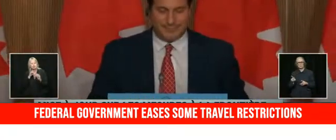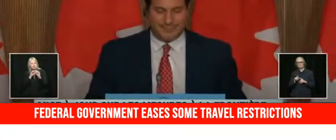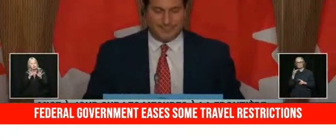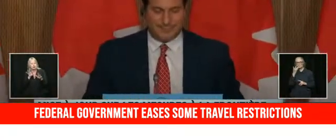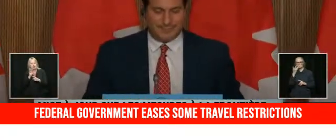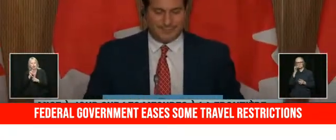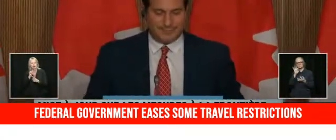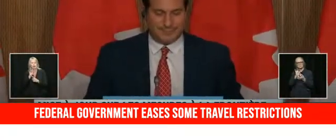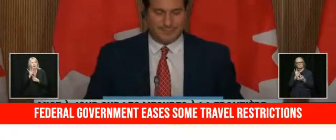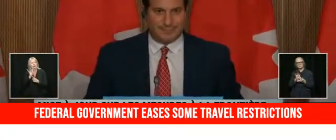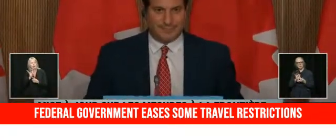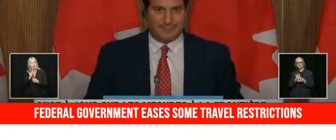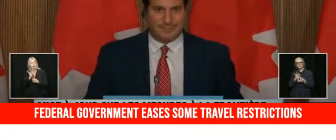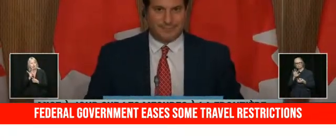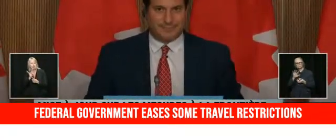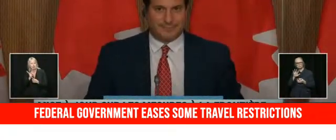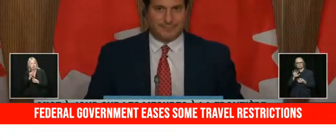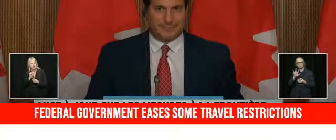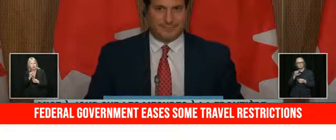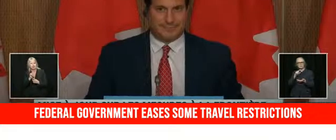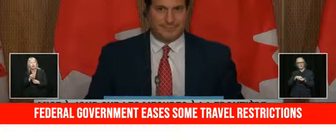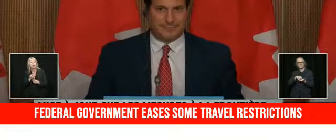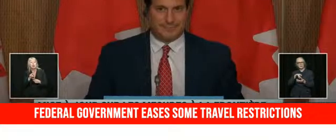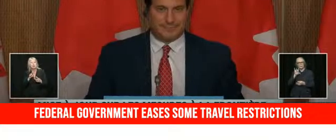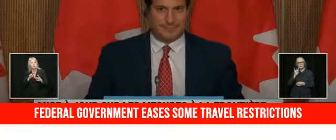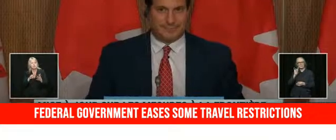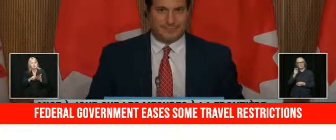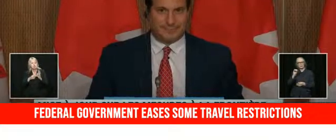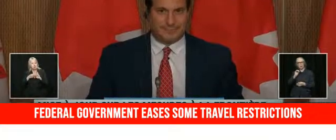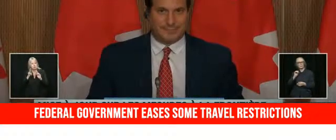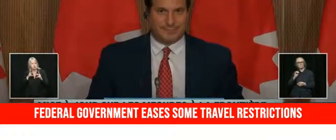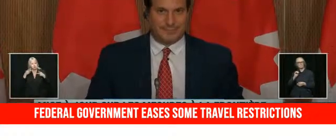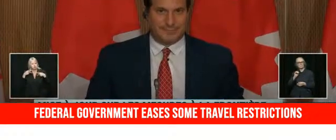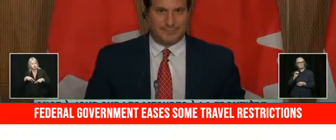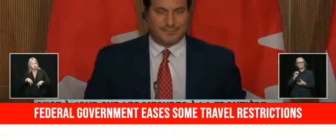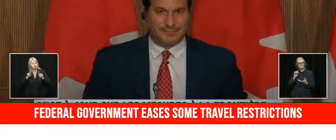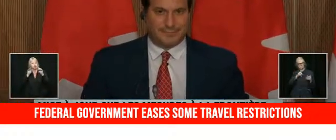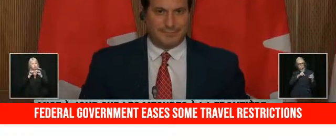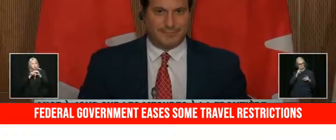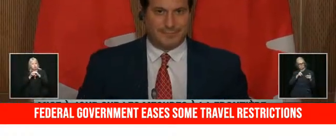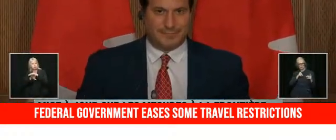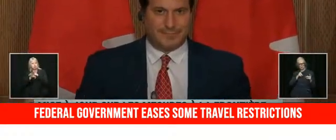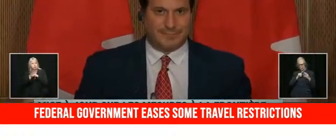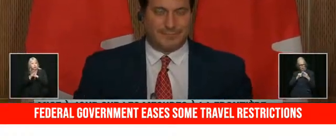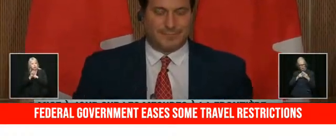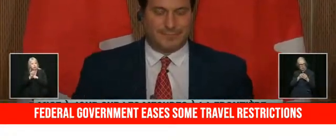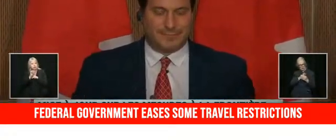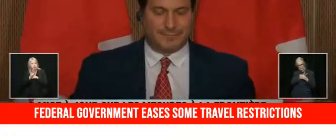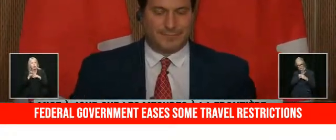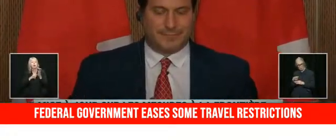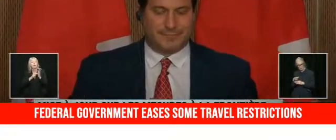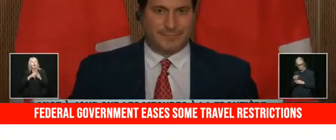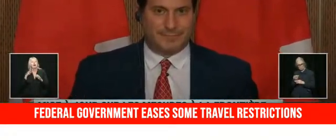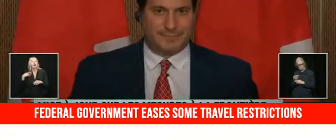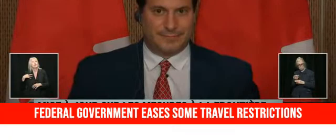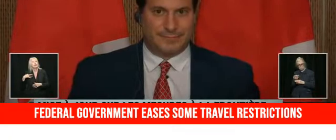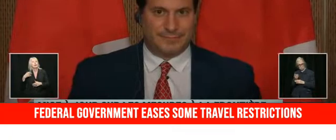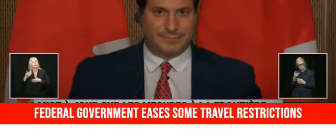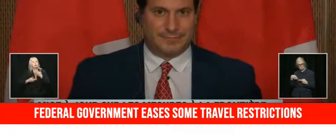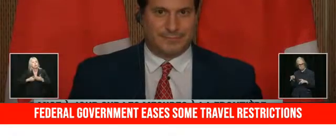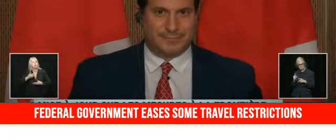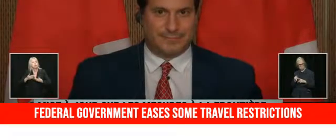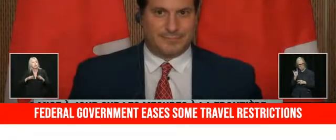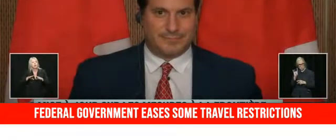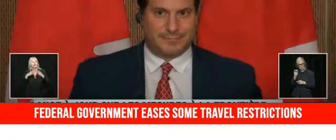is it that people will be allowed in beginning on October 8th, or the application process will open on October 8th, and then what is the